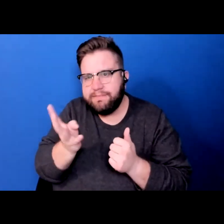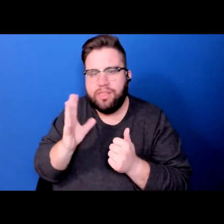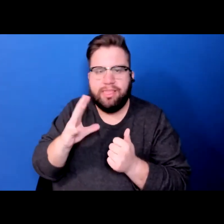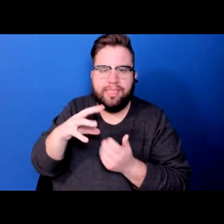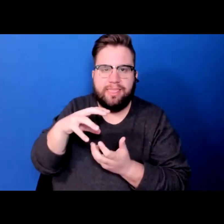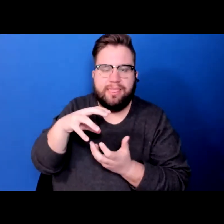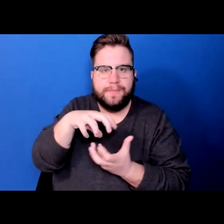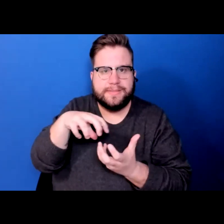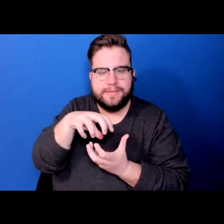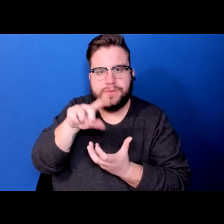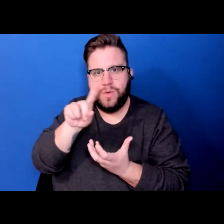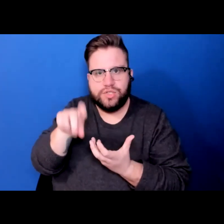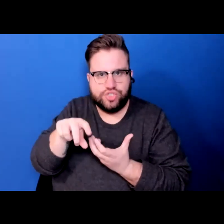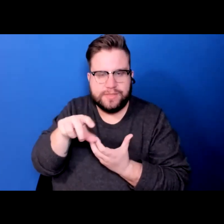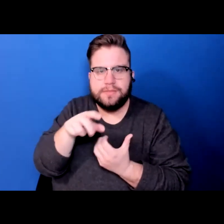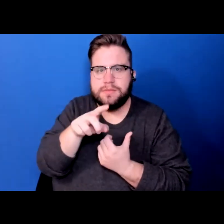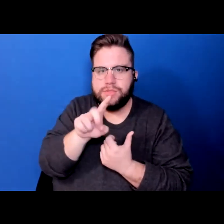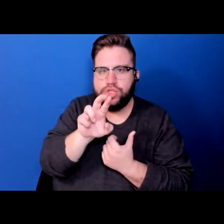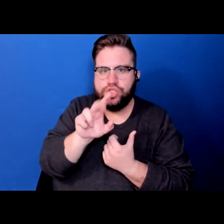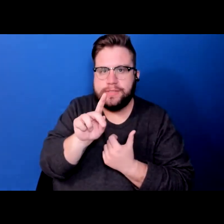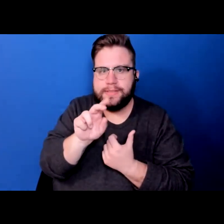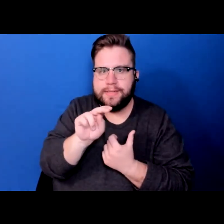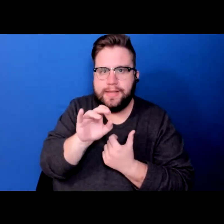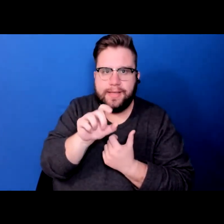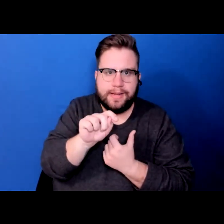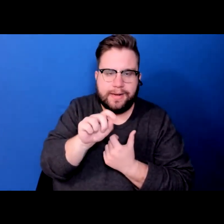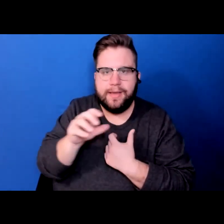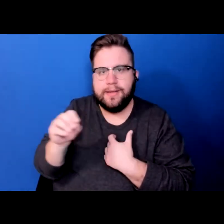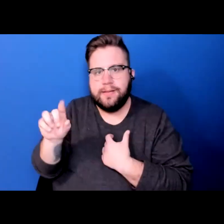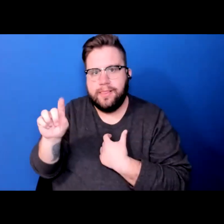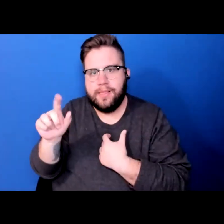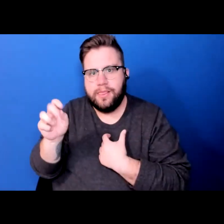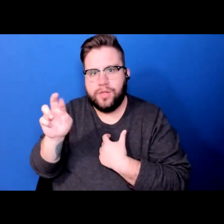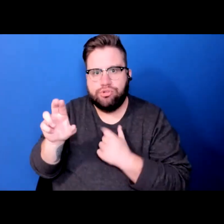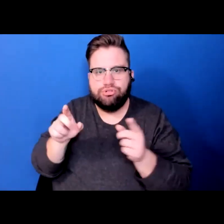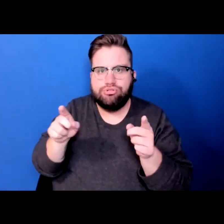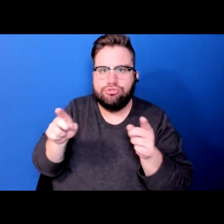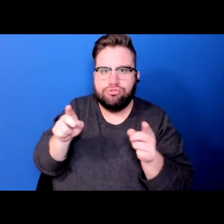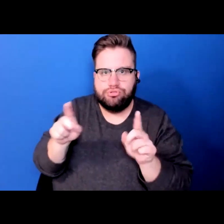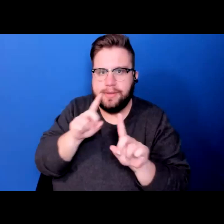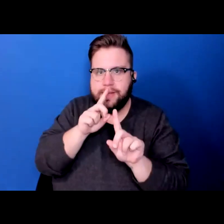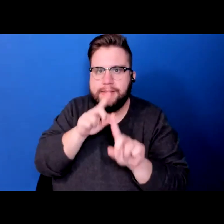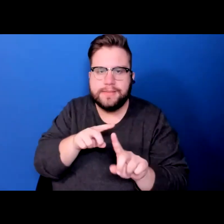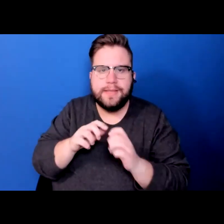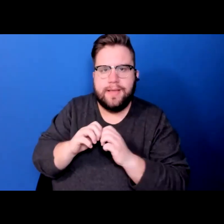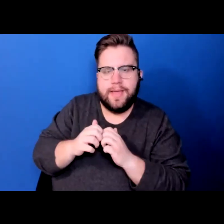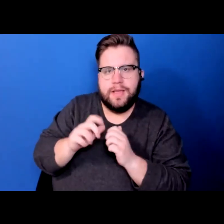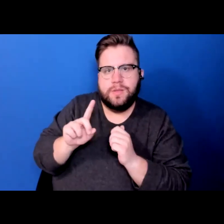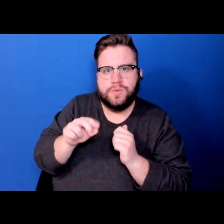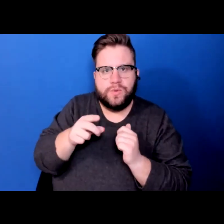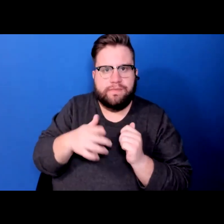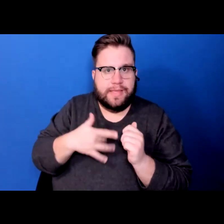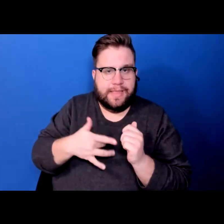Lawler, and that has to do with how you incorporate the viewpoint of self-advocates, of adults